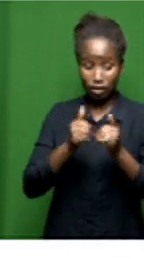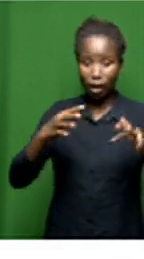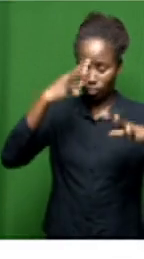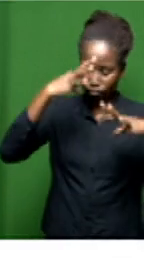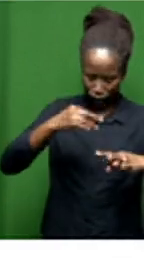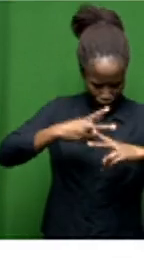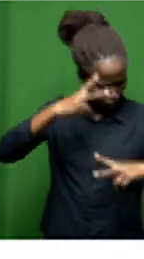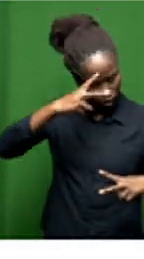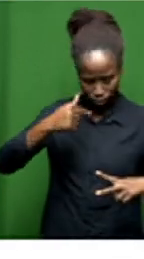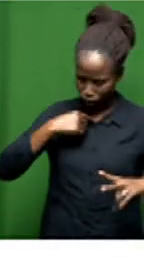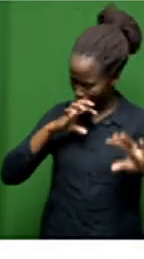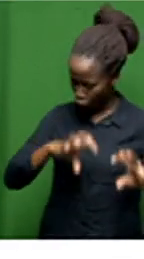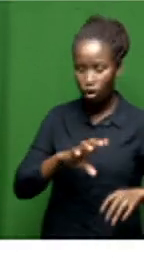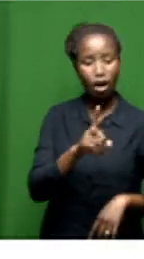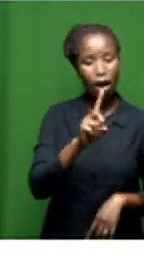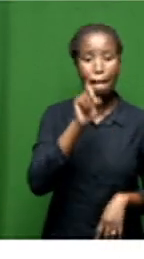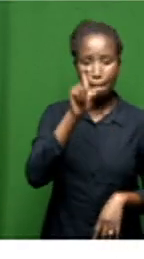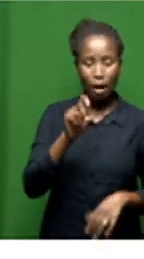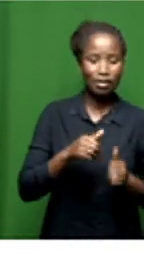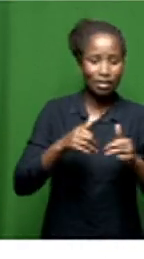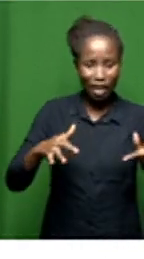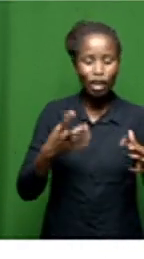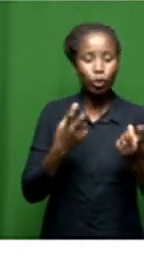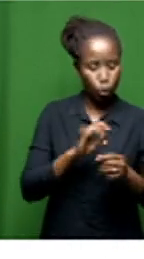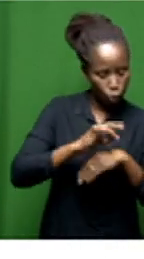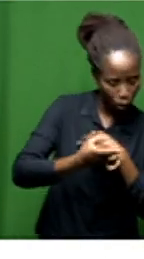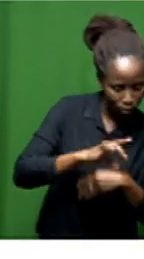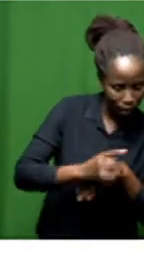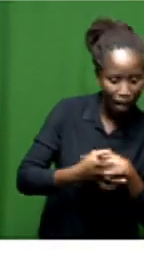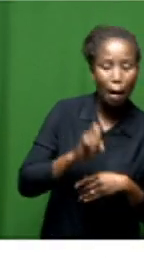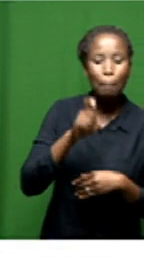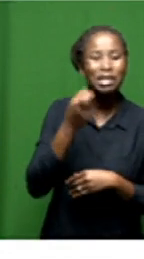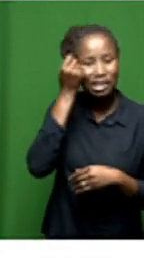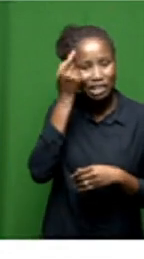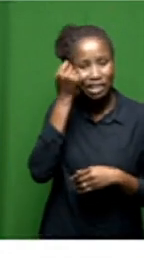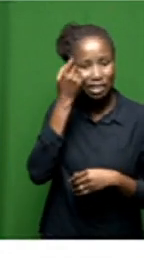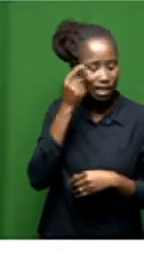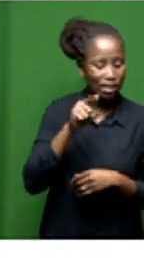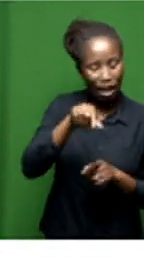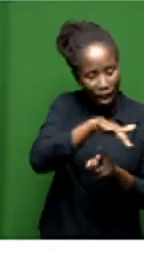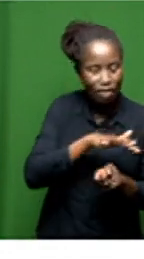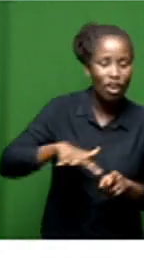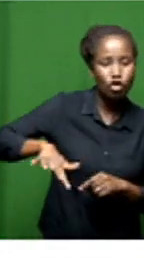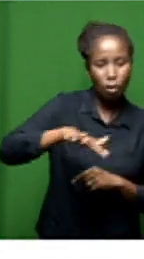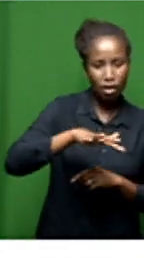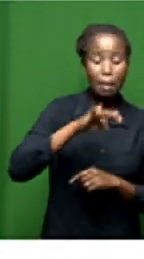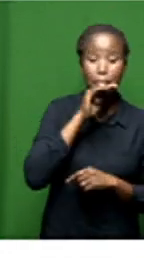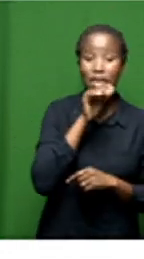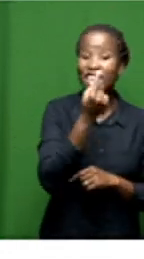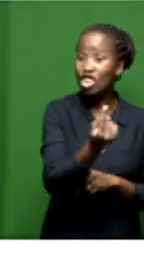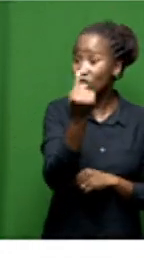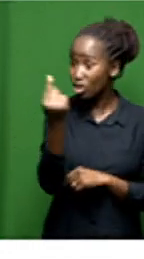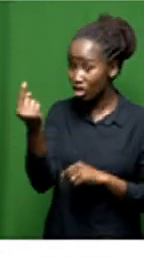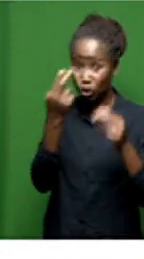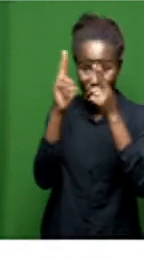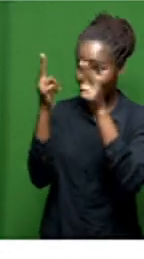proper consultation with right till the bottom to understand the environment they are in. Each university is very unique